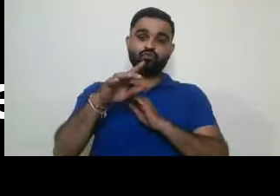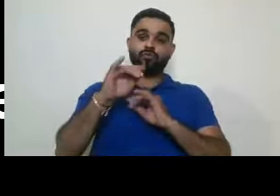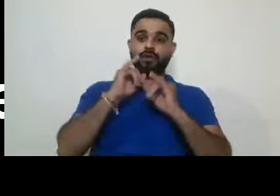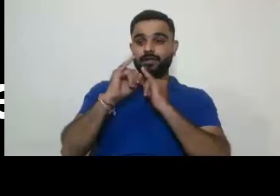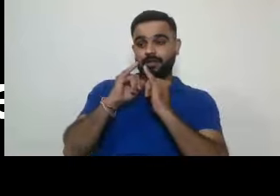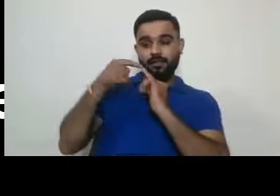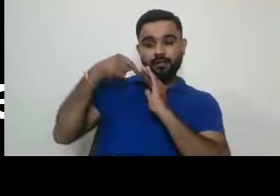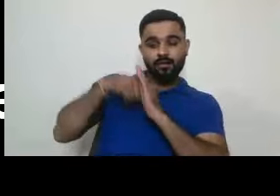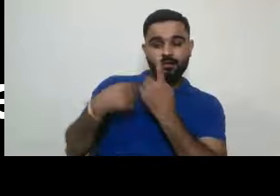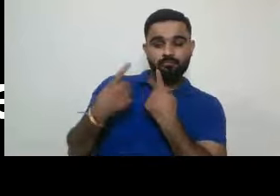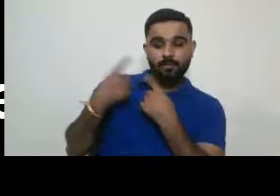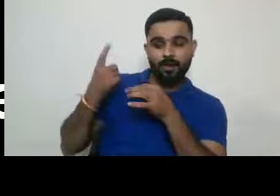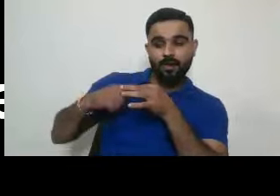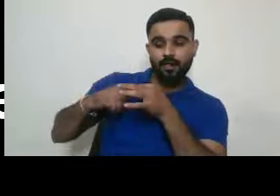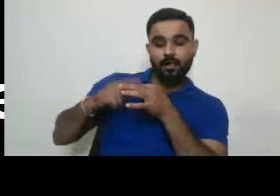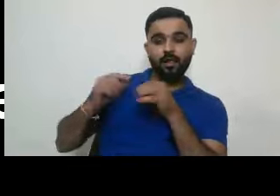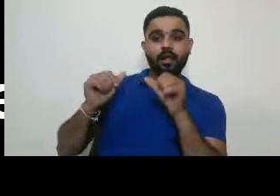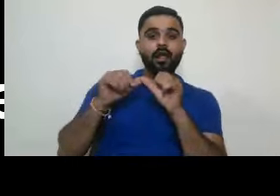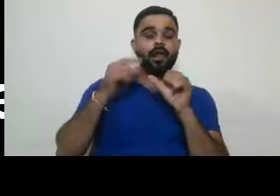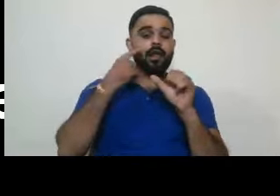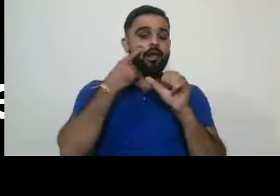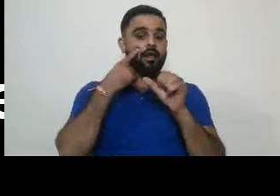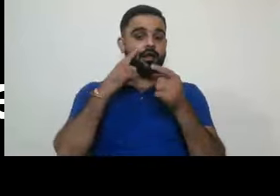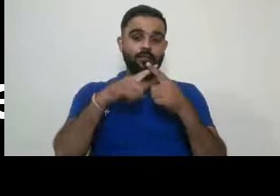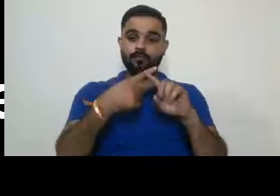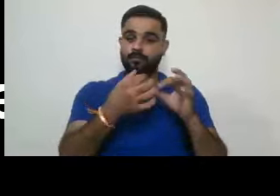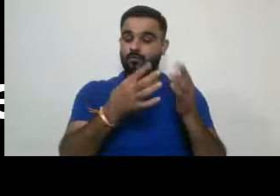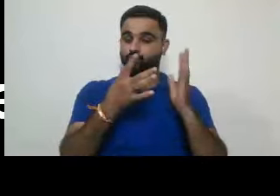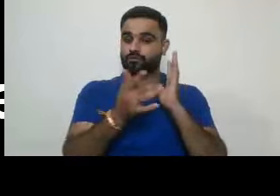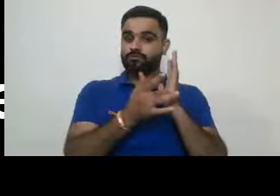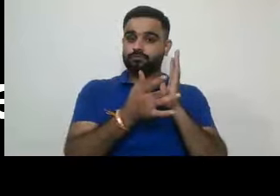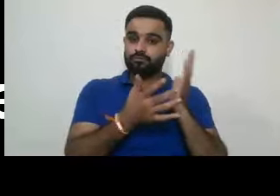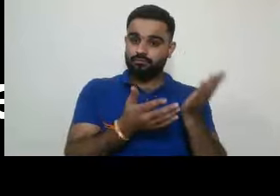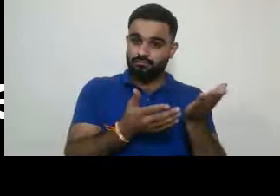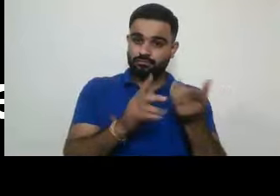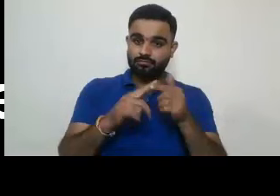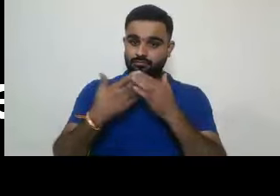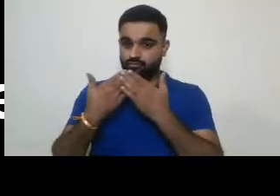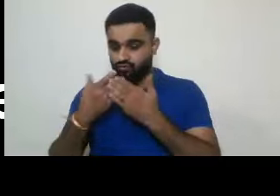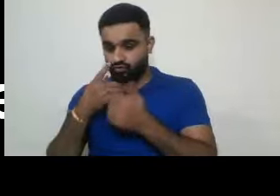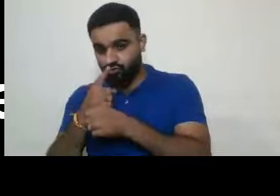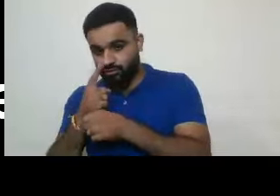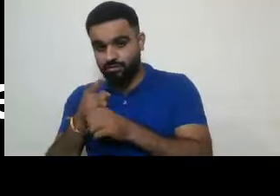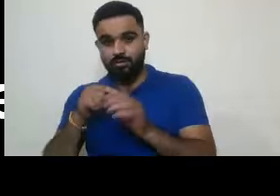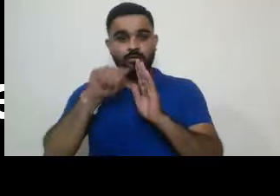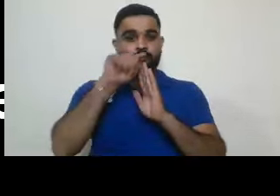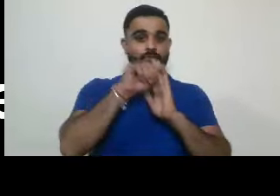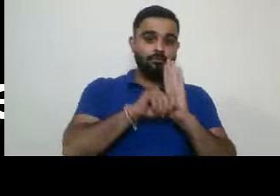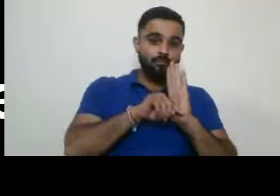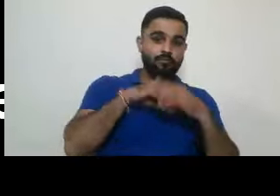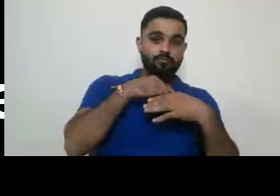of people from the AI field, experts, edtech experts, educators, policymakers,